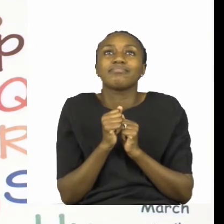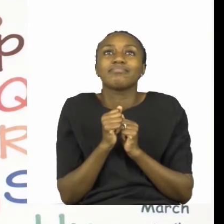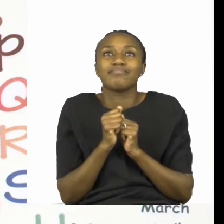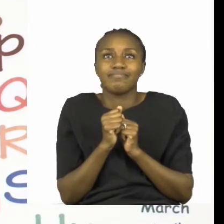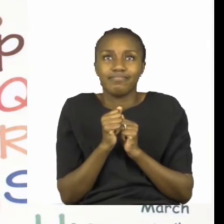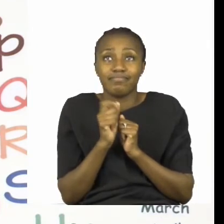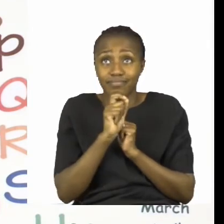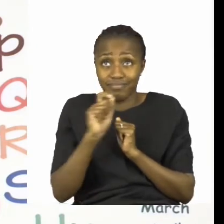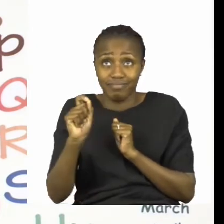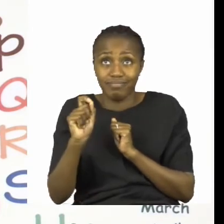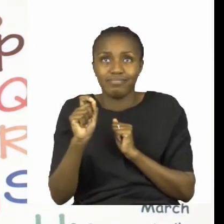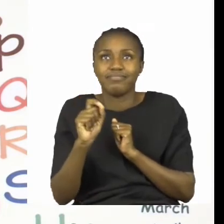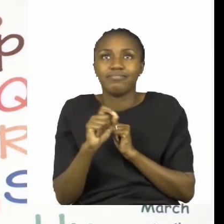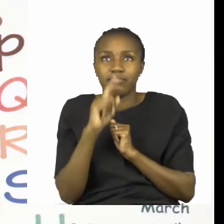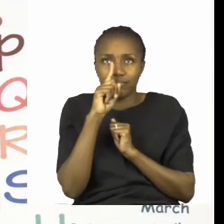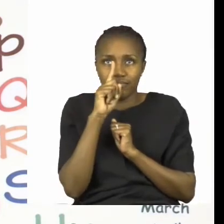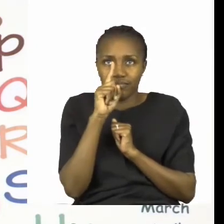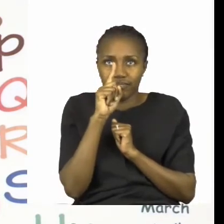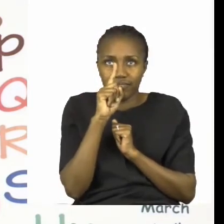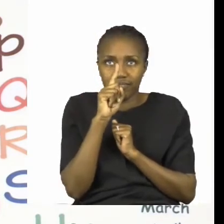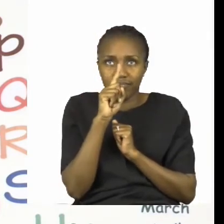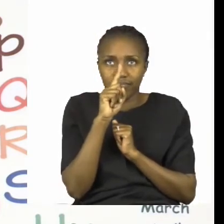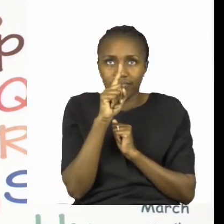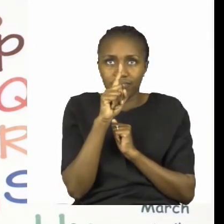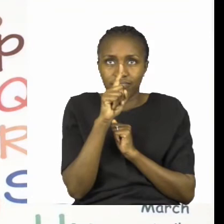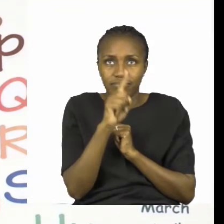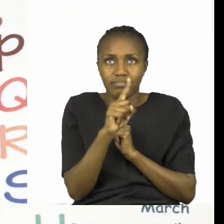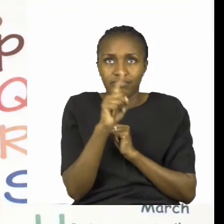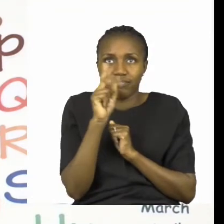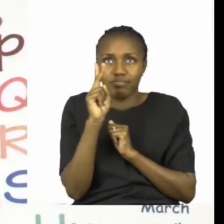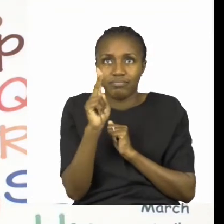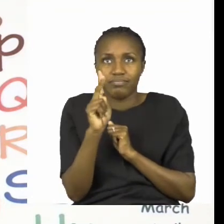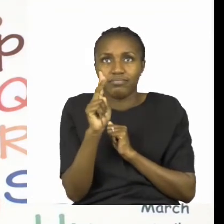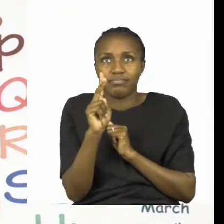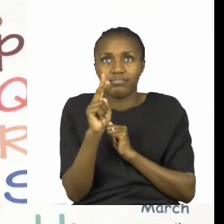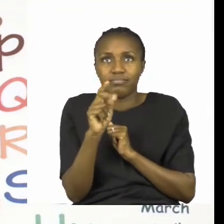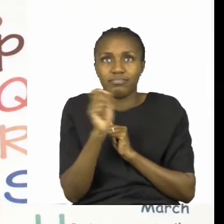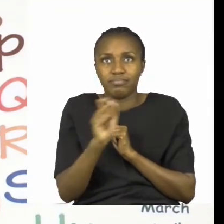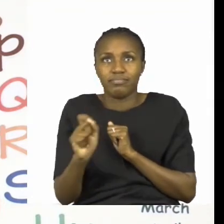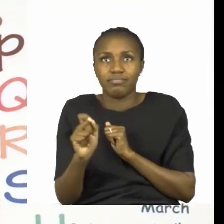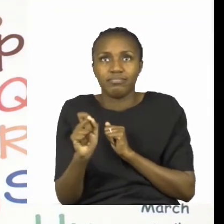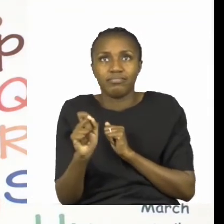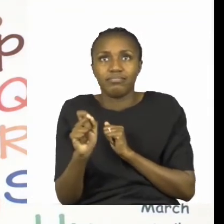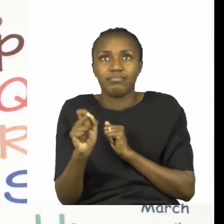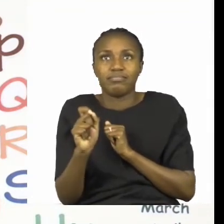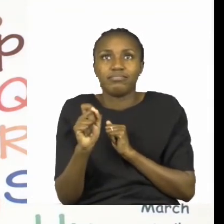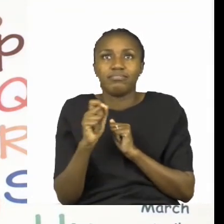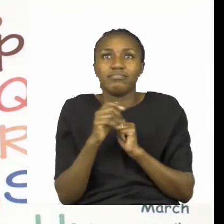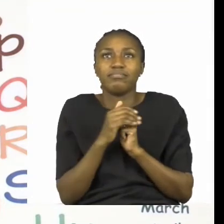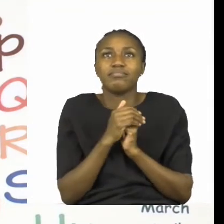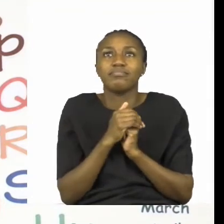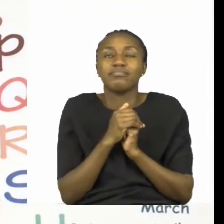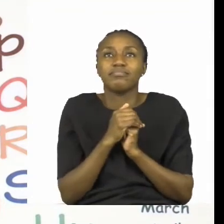number 2 in the boxes. Let's count for the last nest. 1, 2. There's also